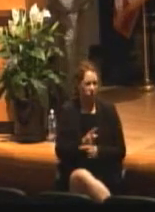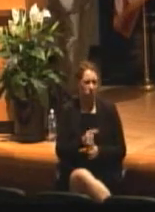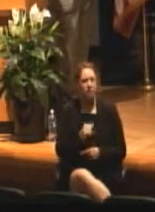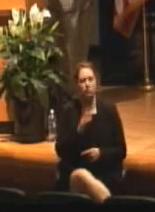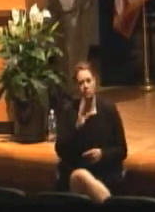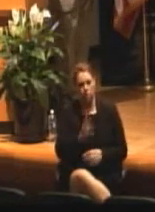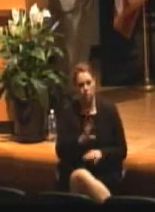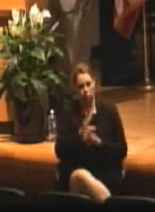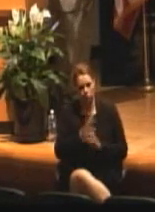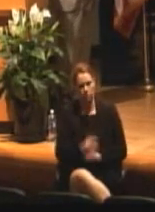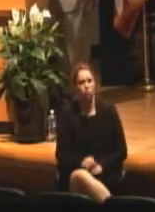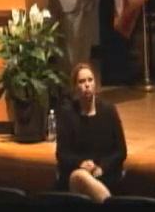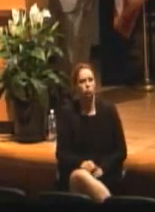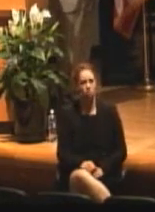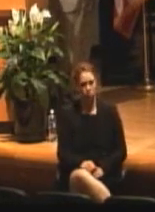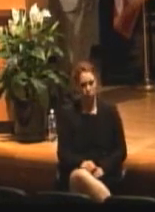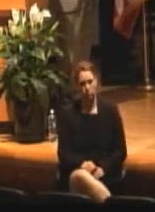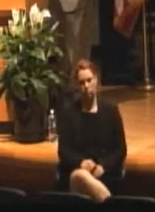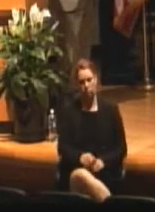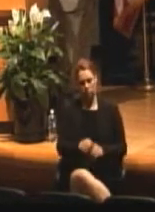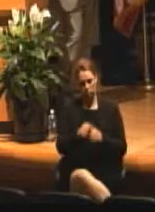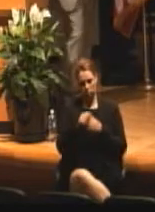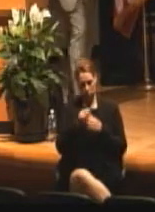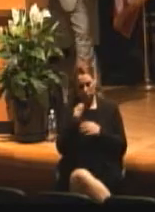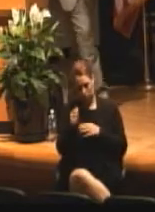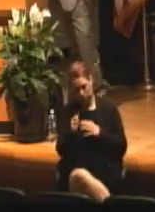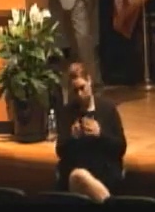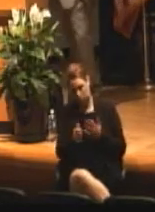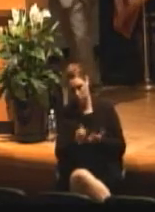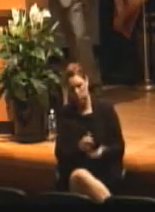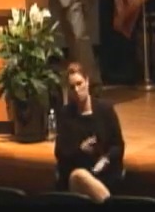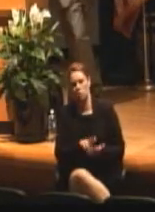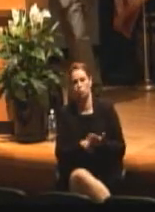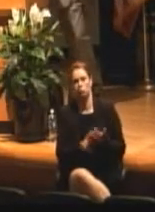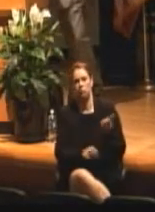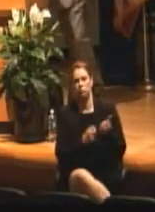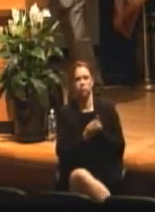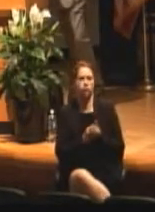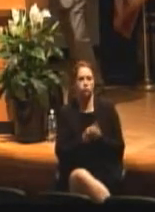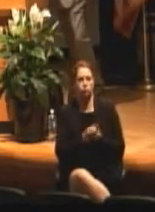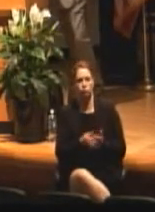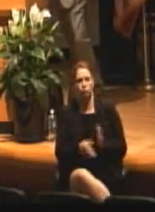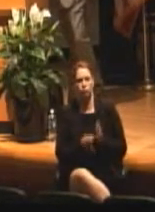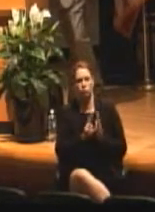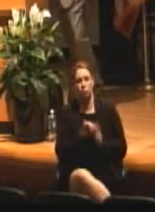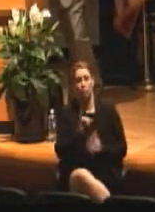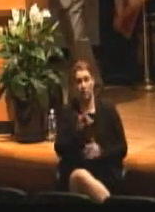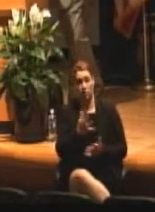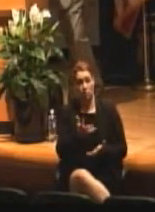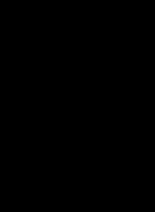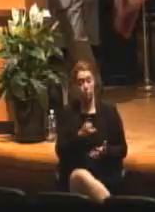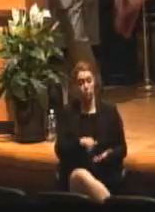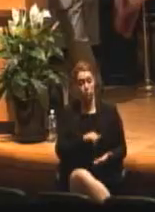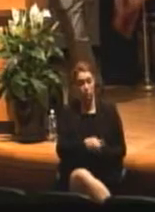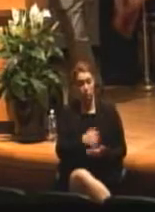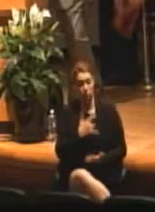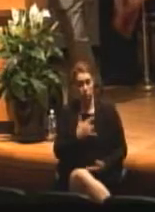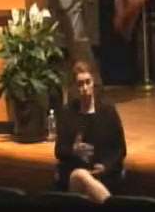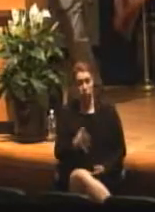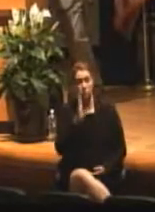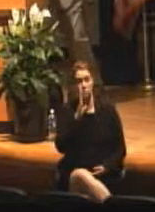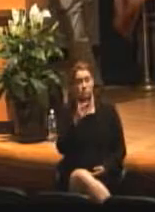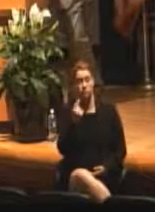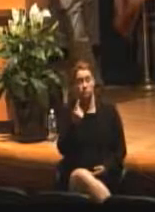traditional underwrite and review of that. So if you went to do that loan, typically what you would do is, as a bank, we would